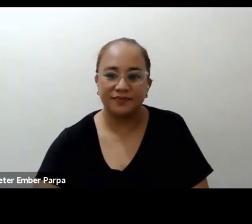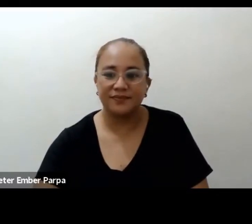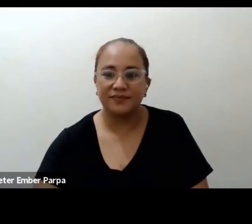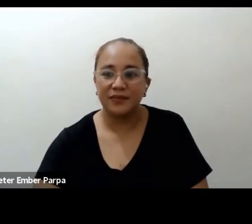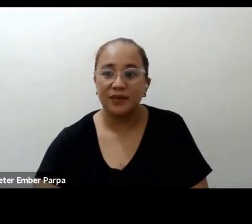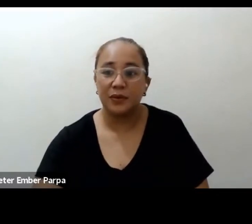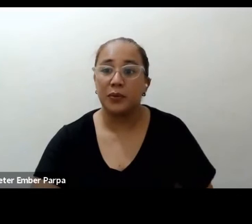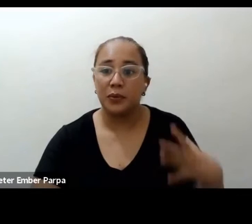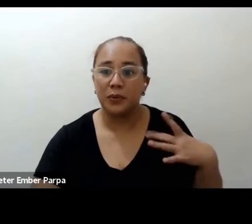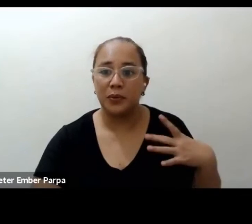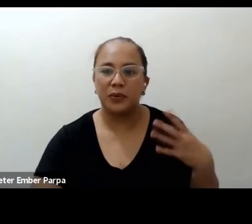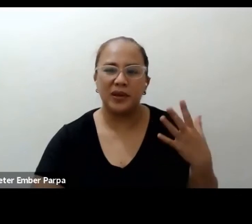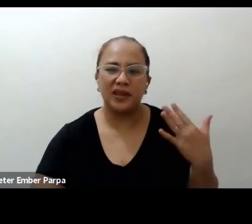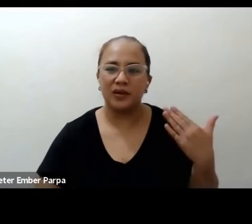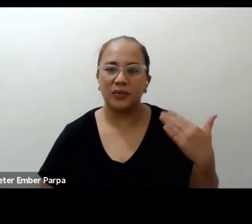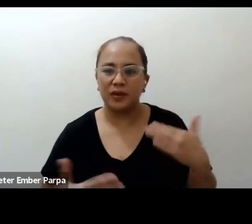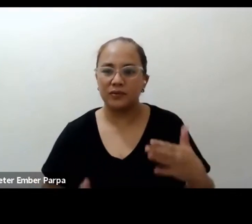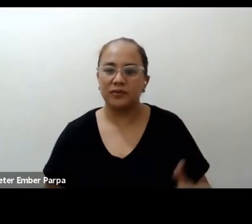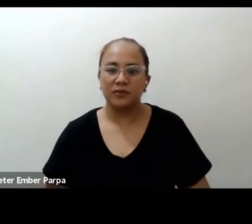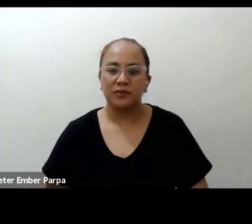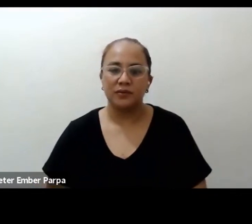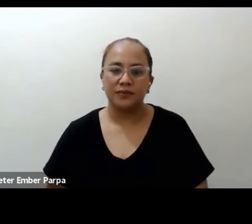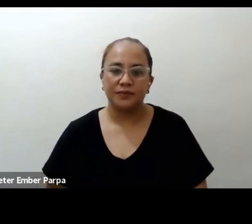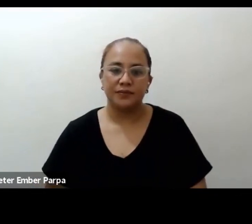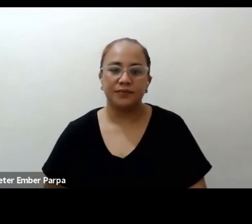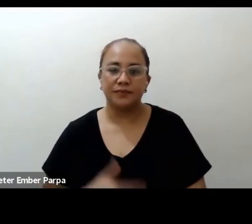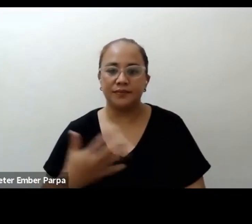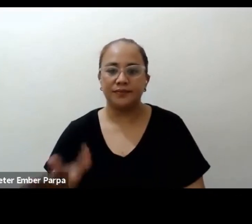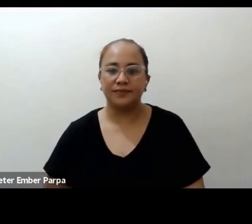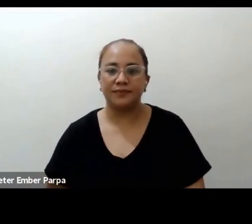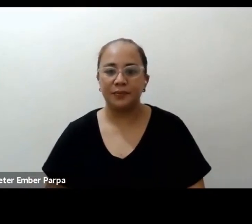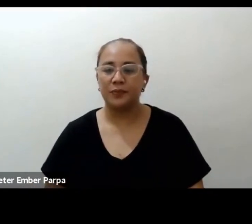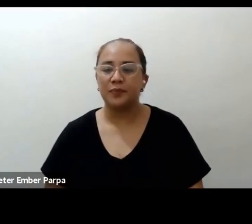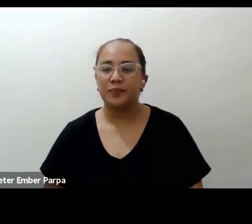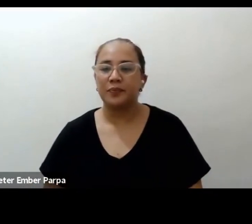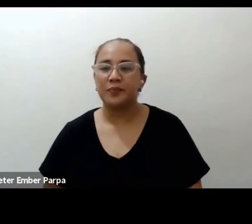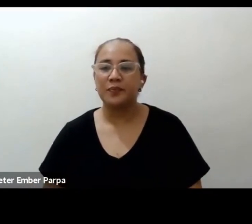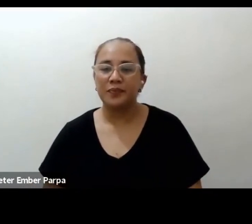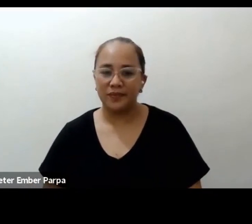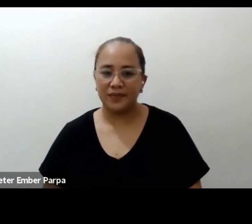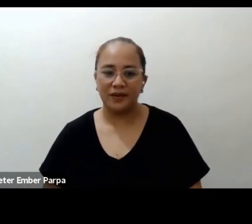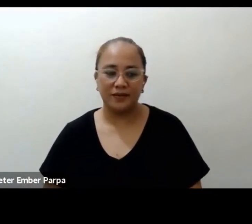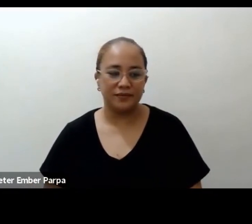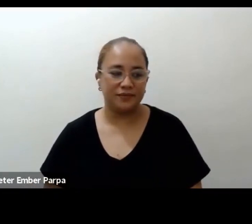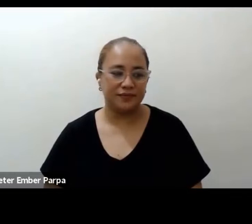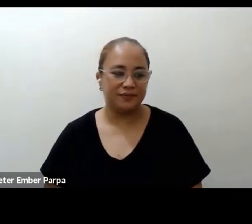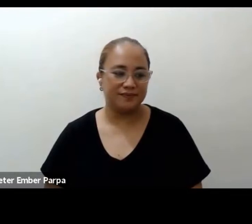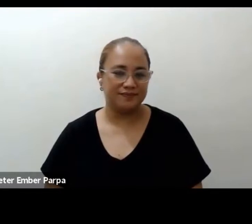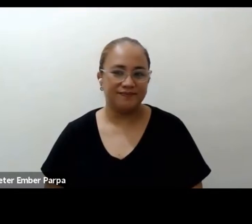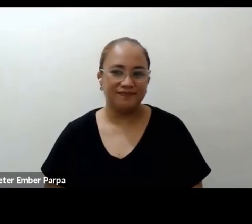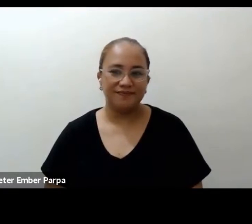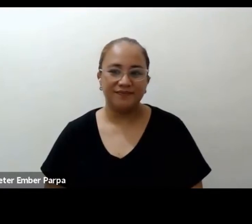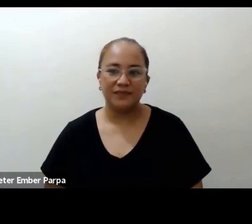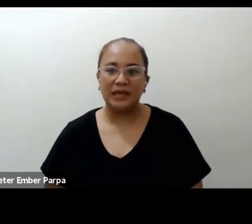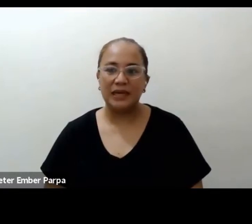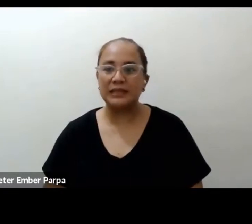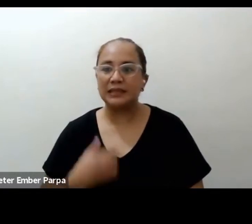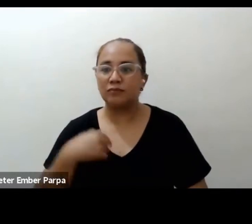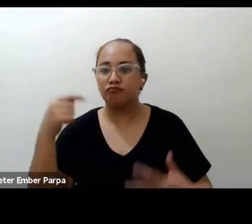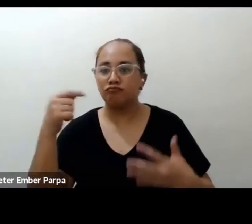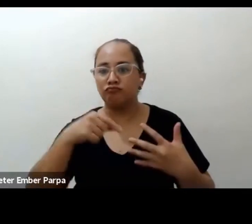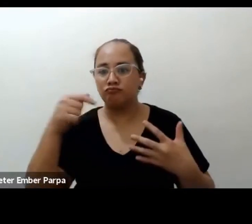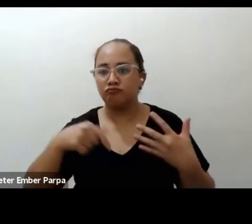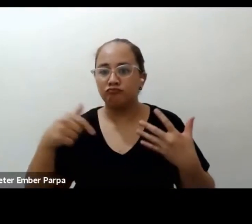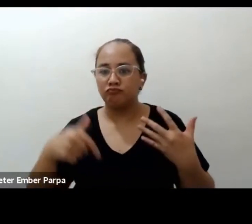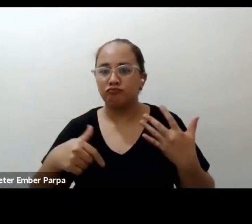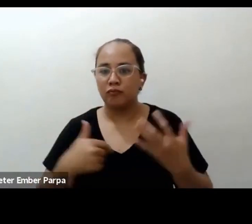confirming, I think we can move to, okay, some of these questions are going to